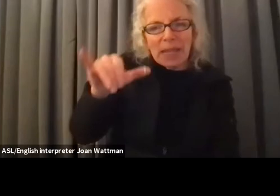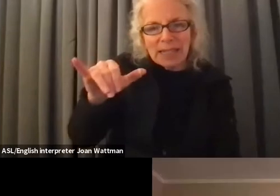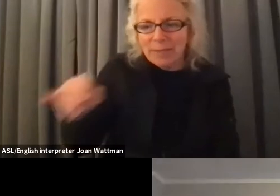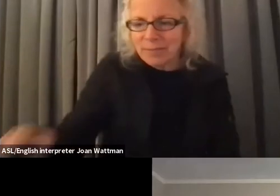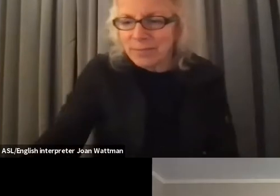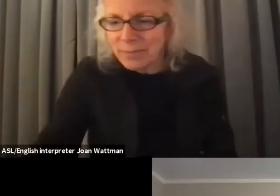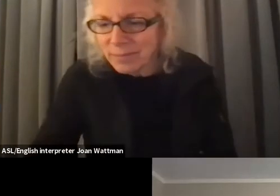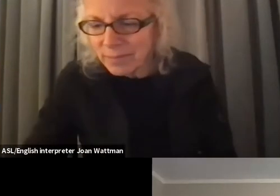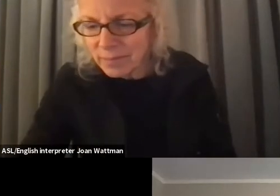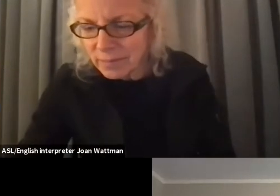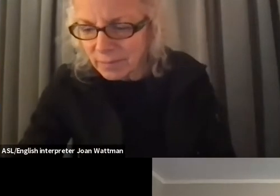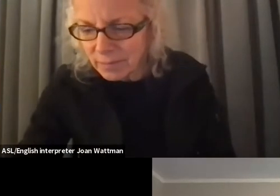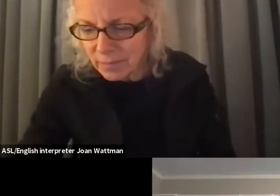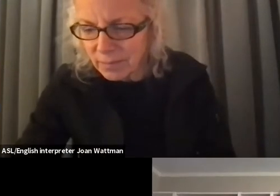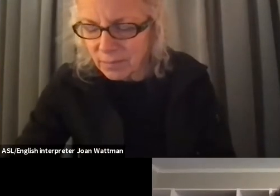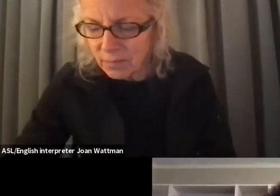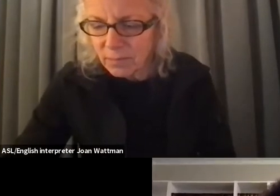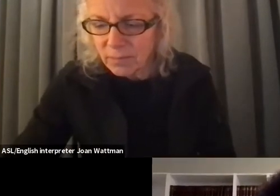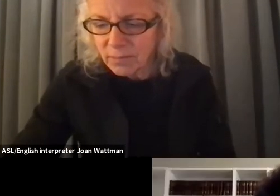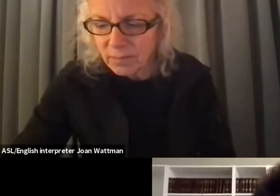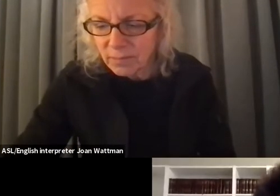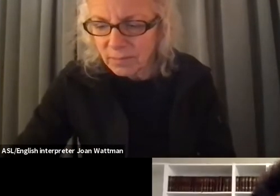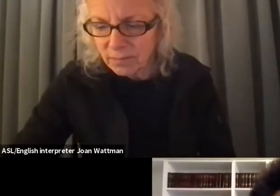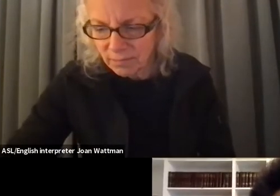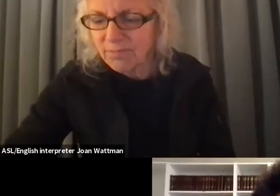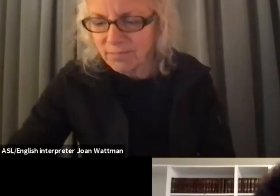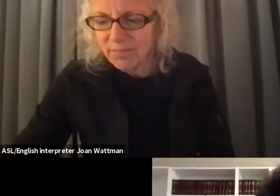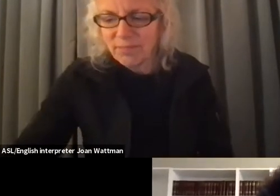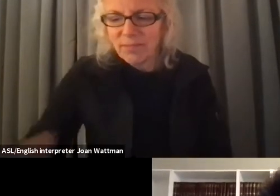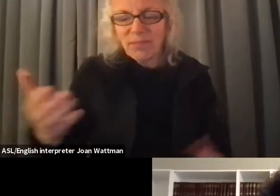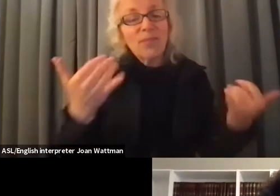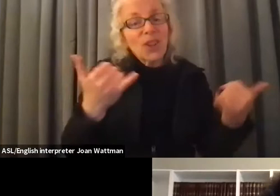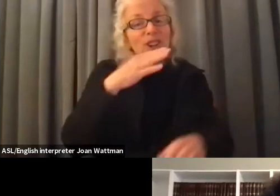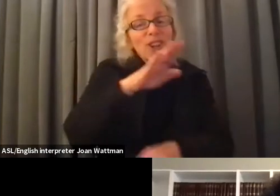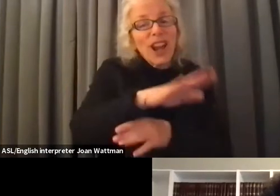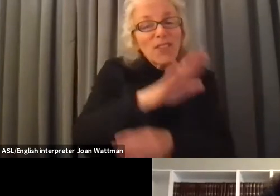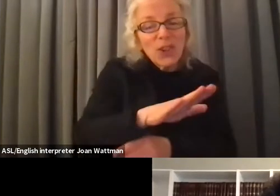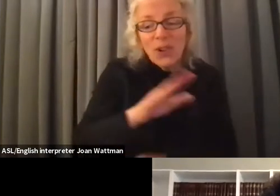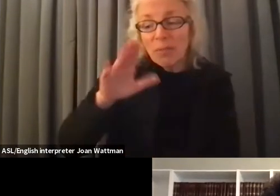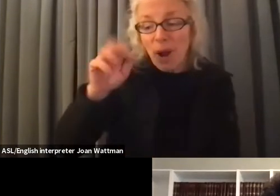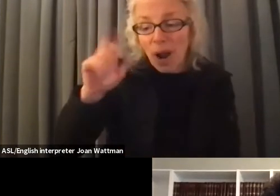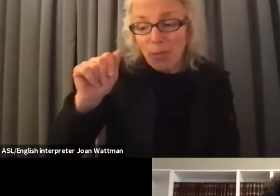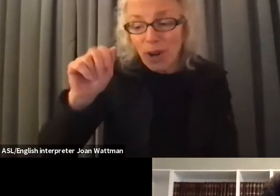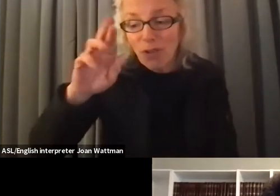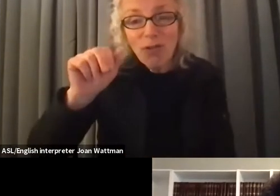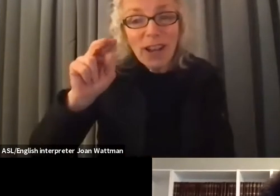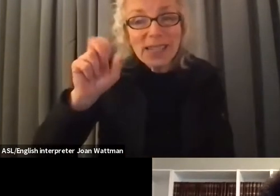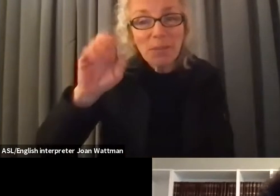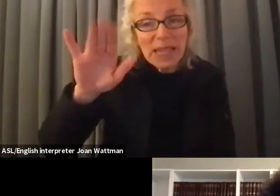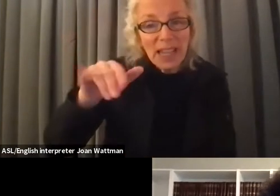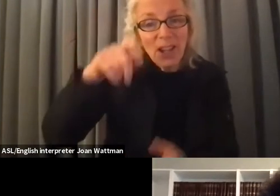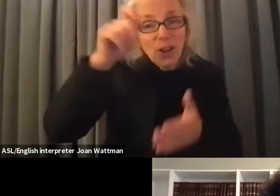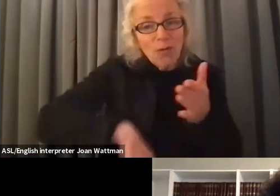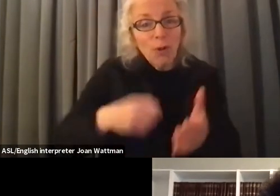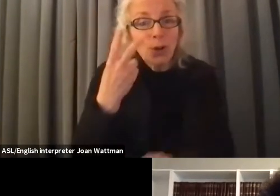Good afternoon, everyone. Dr. Ransby is the author of 2 award-winning books,